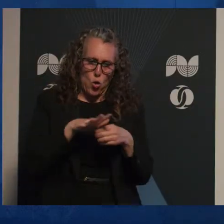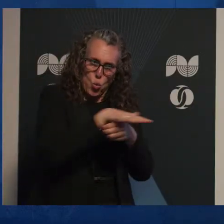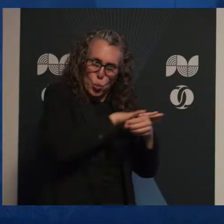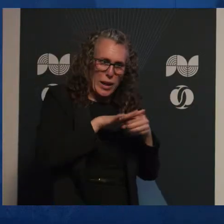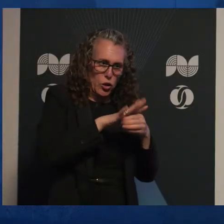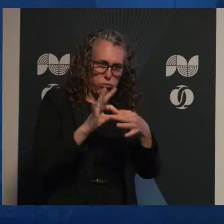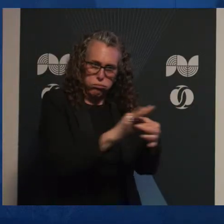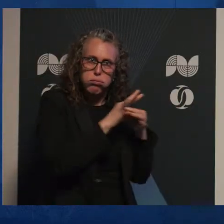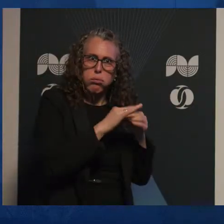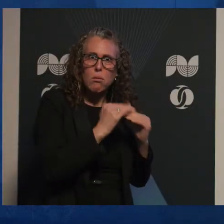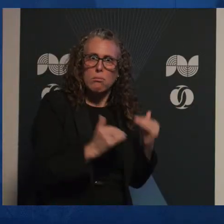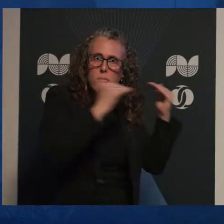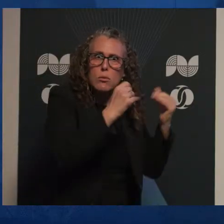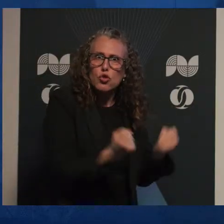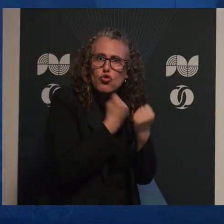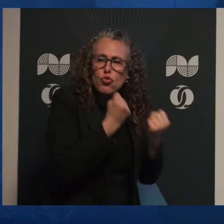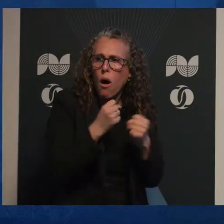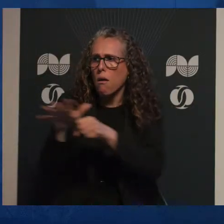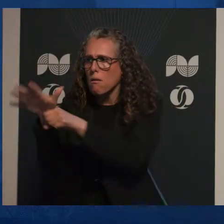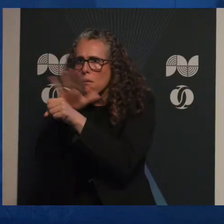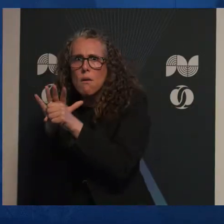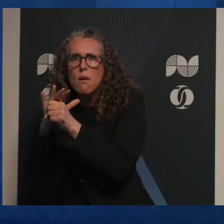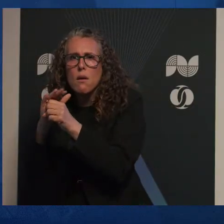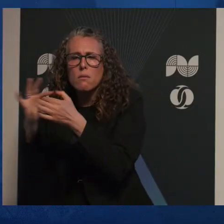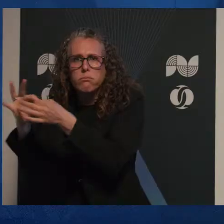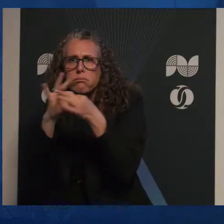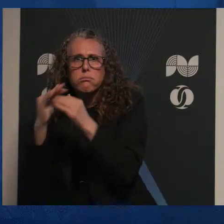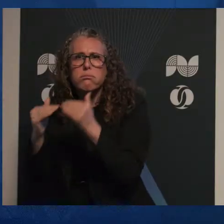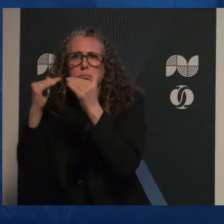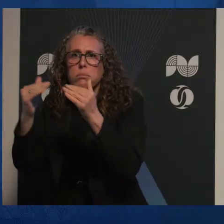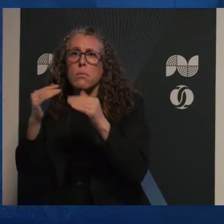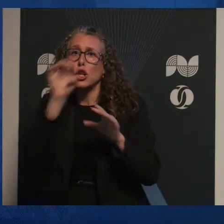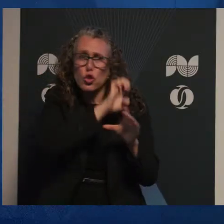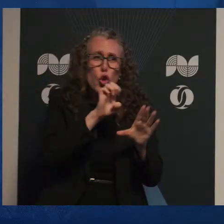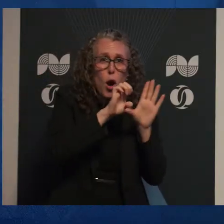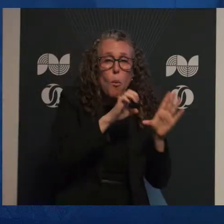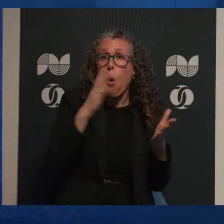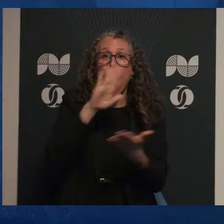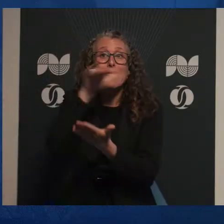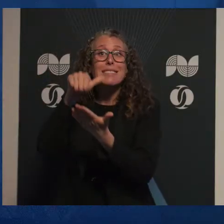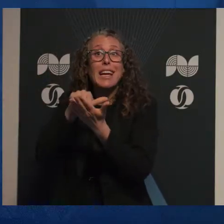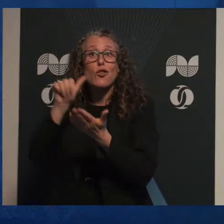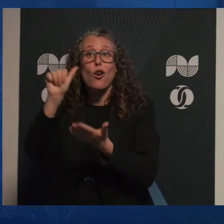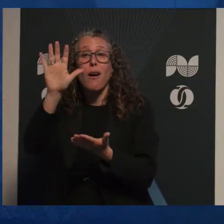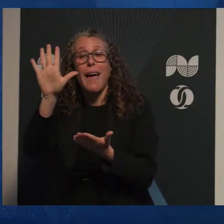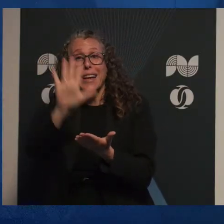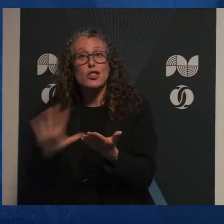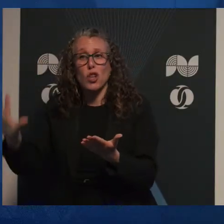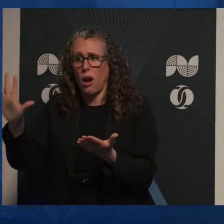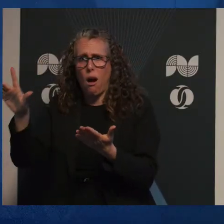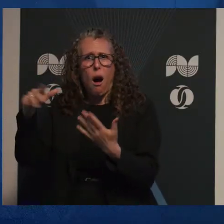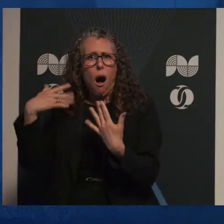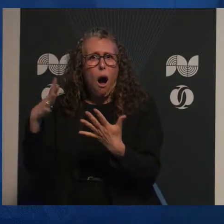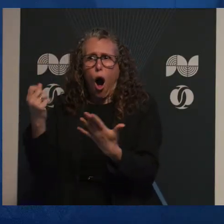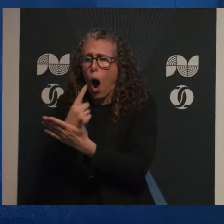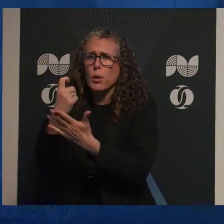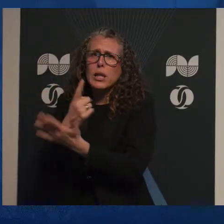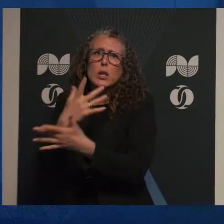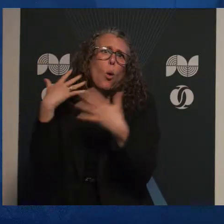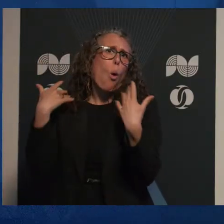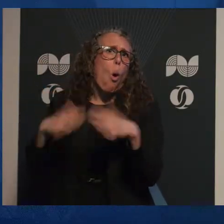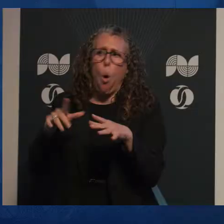about European integration, but if you look at another one of our regions, Central Asia, for example, there are massive opportunities in terms of